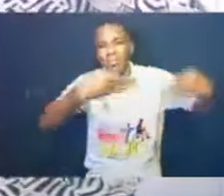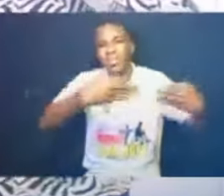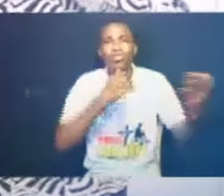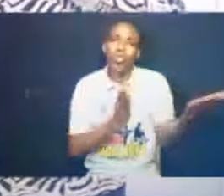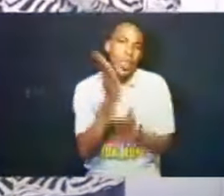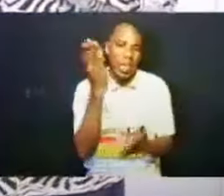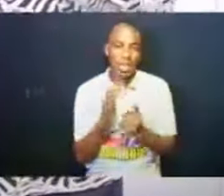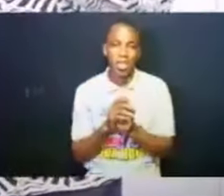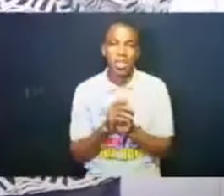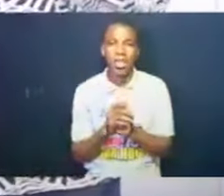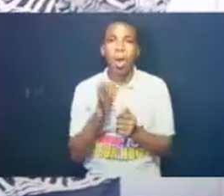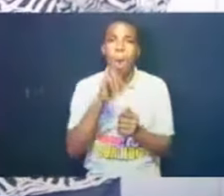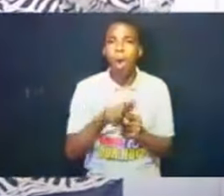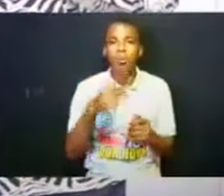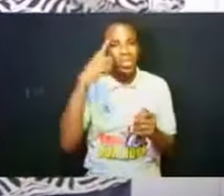Or